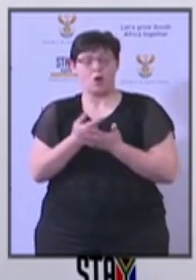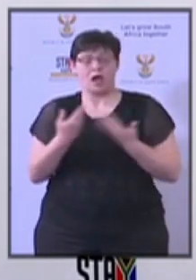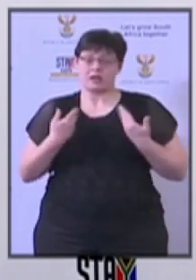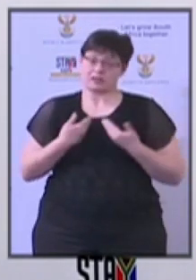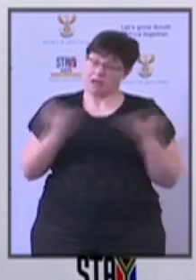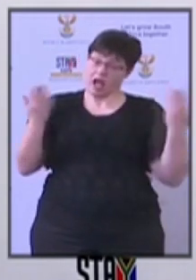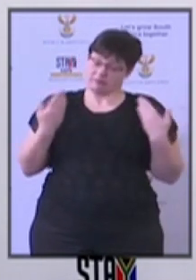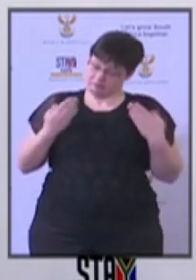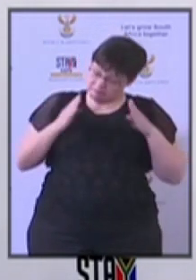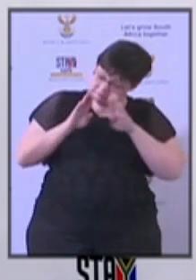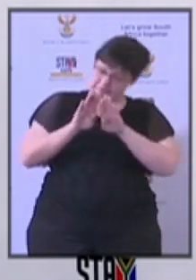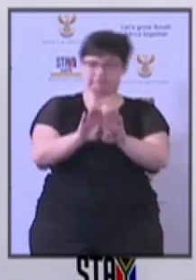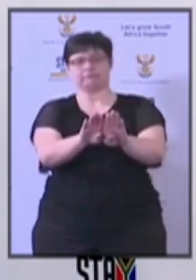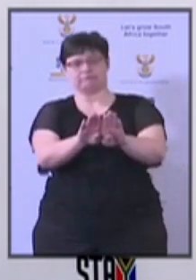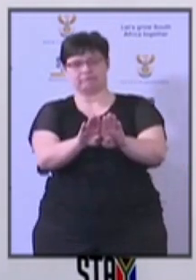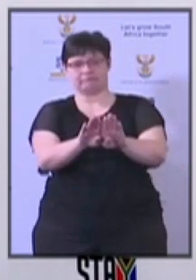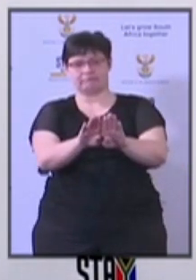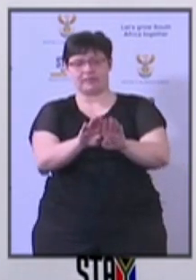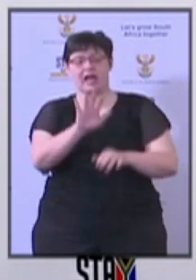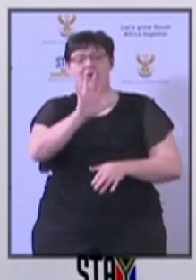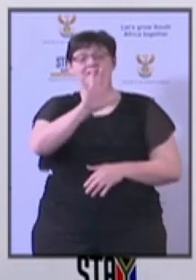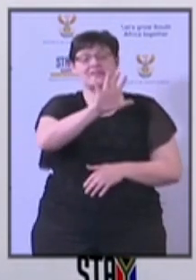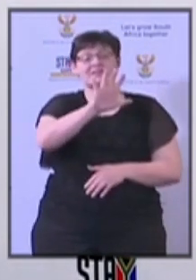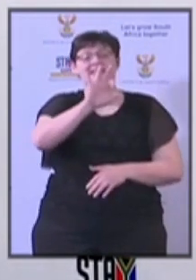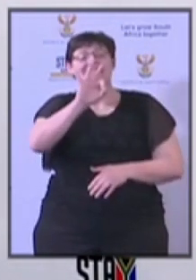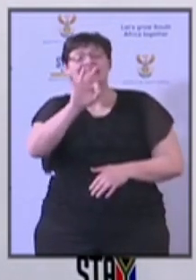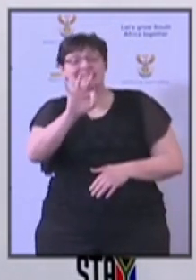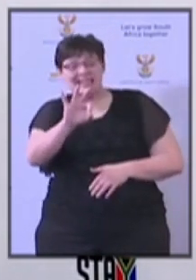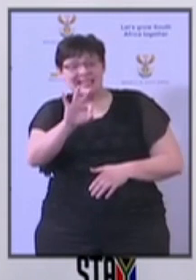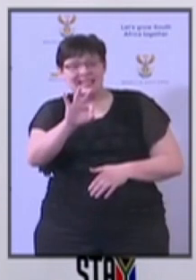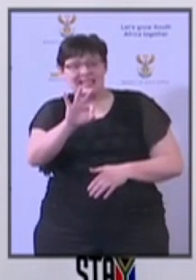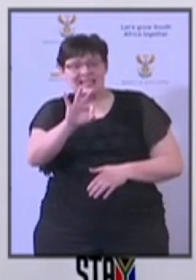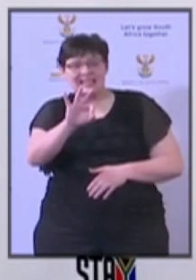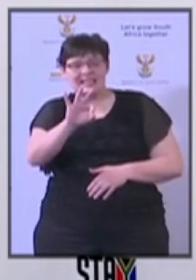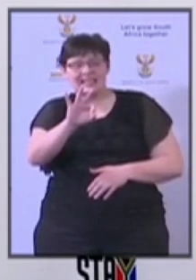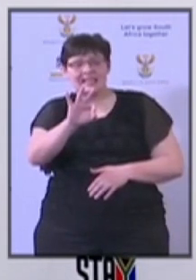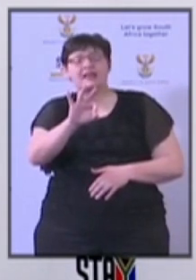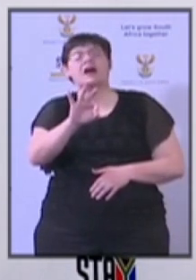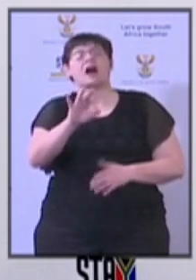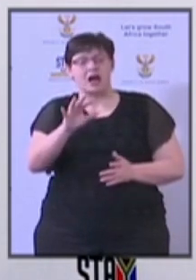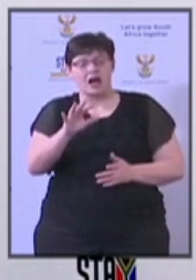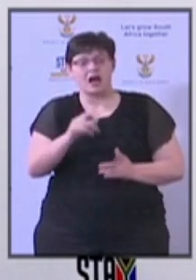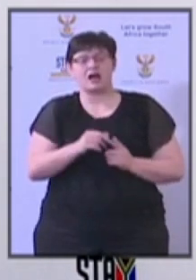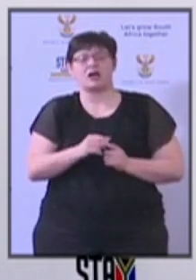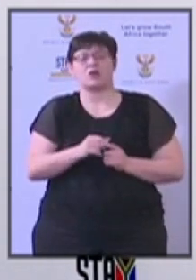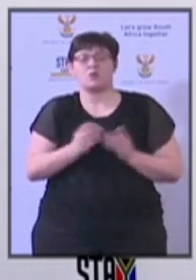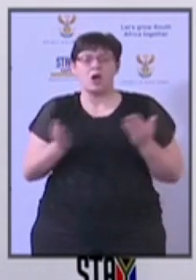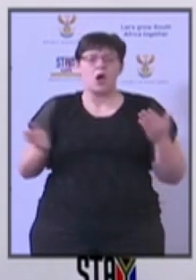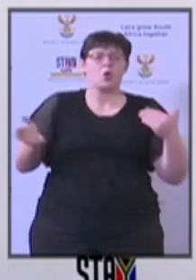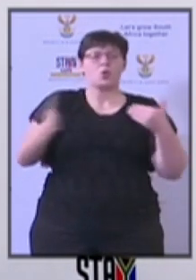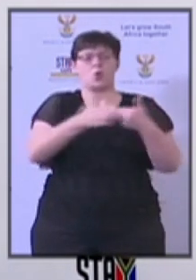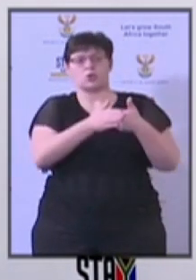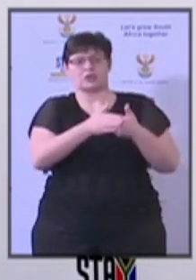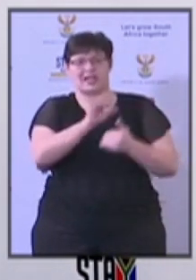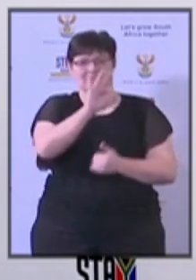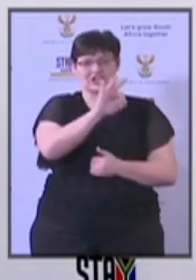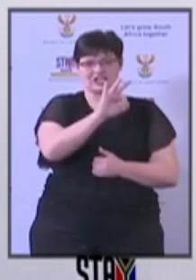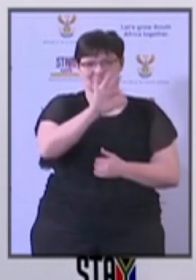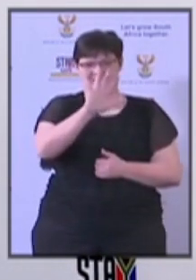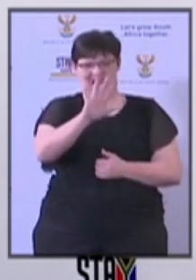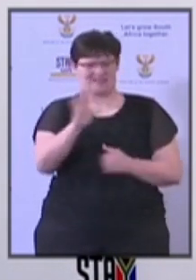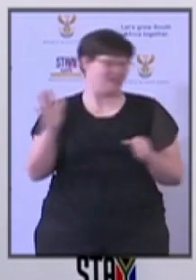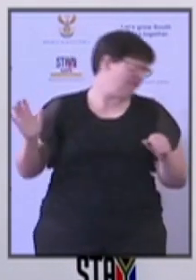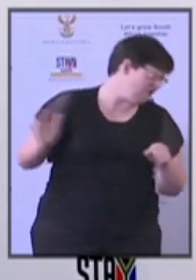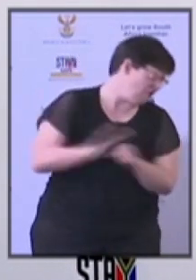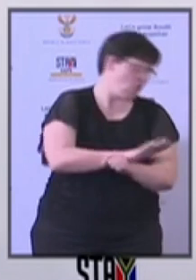started, out of the 53 land ports of entry, we closed 35 of them